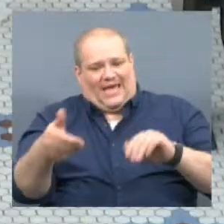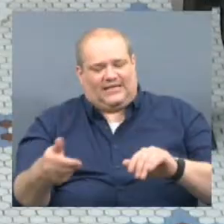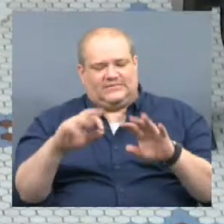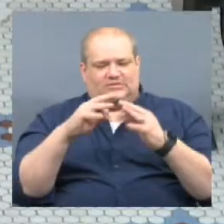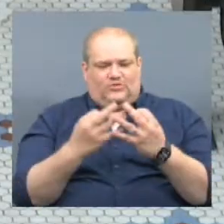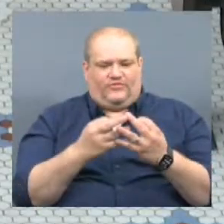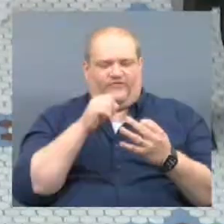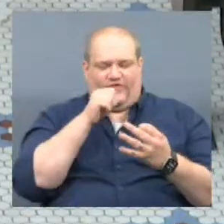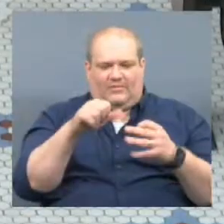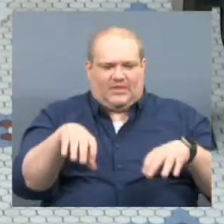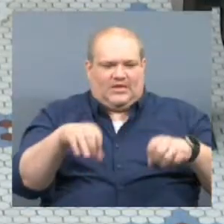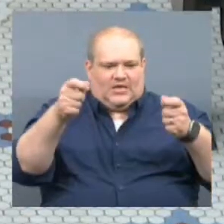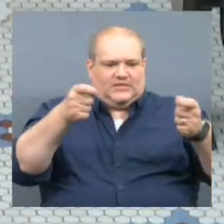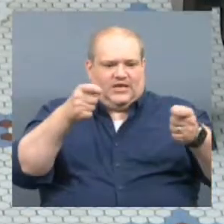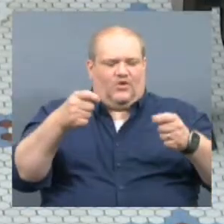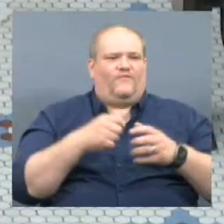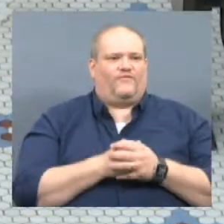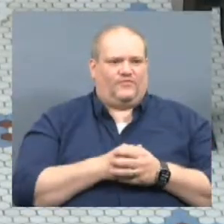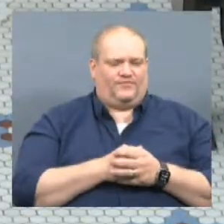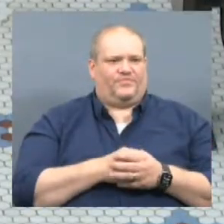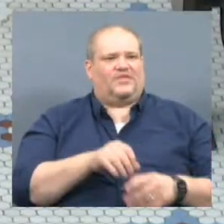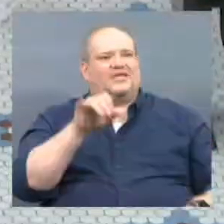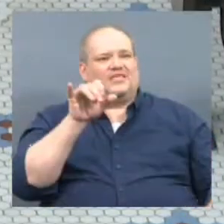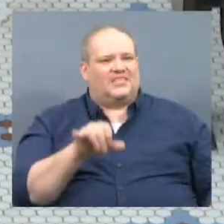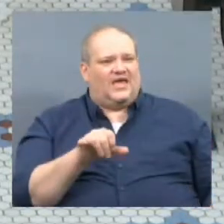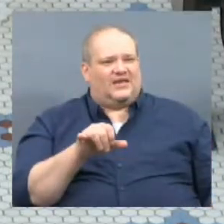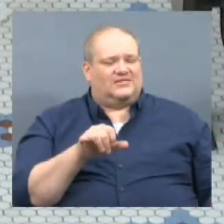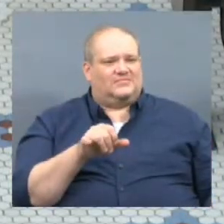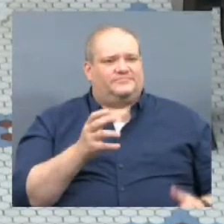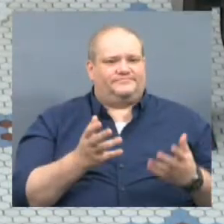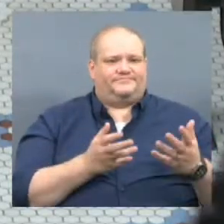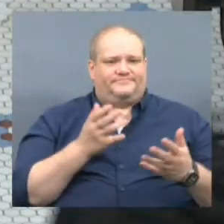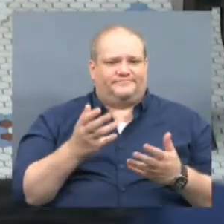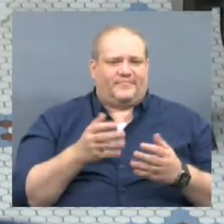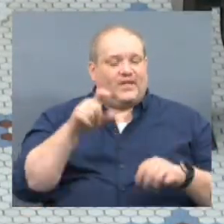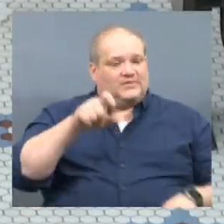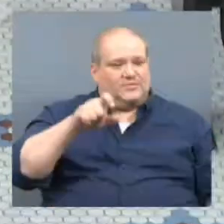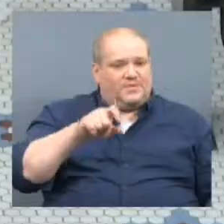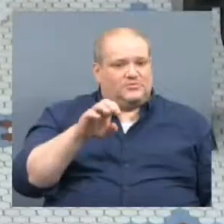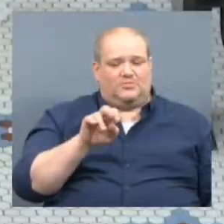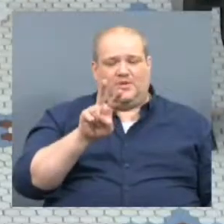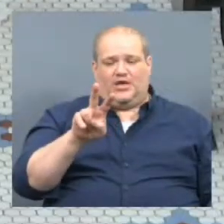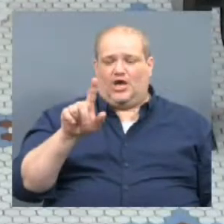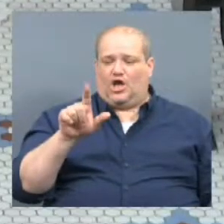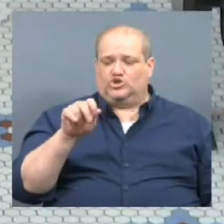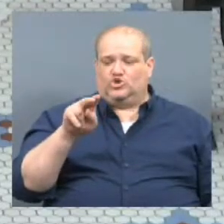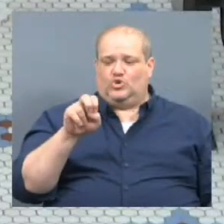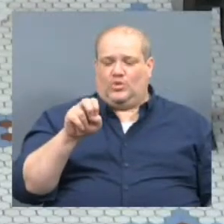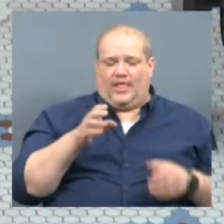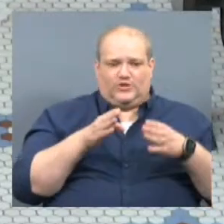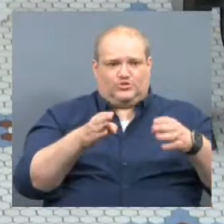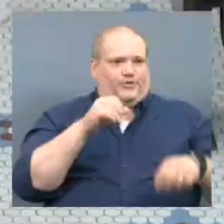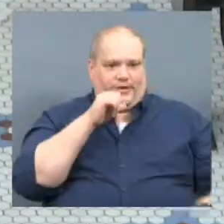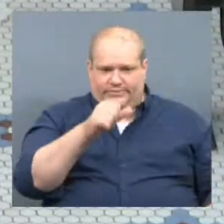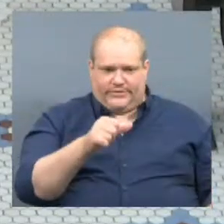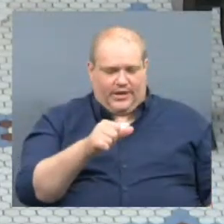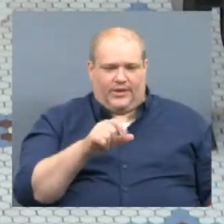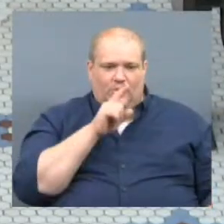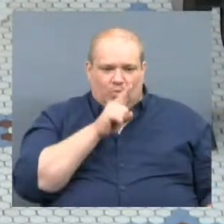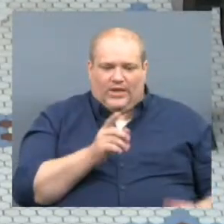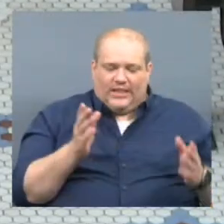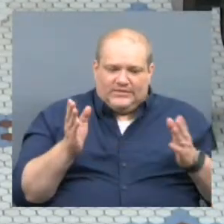family does not take it over. This is supposed to be a 2-lane street. It is not. It's